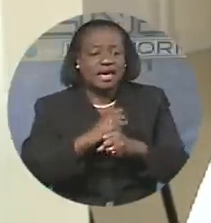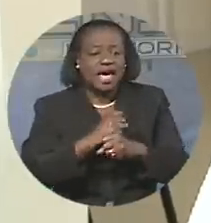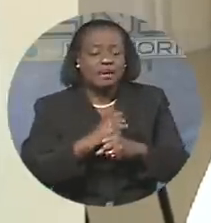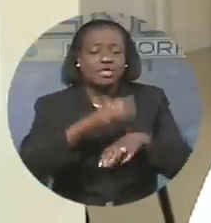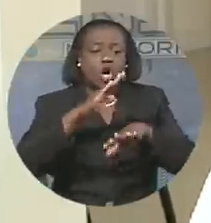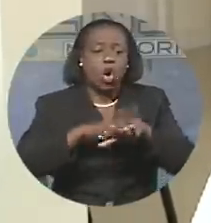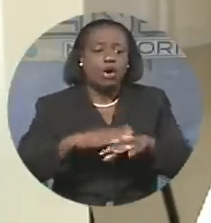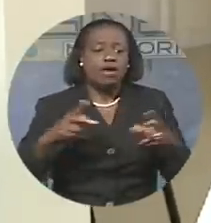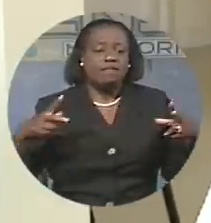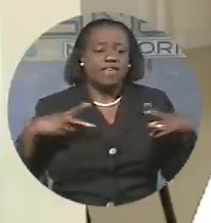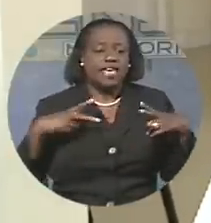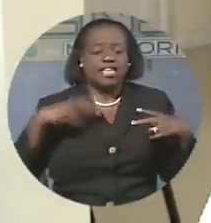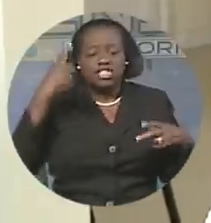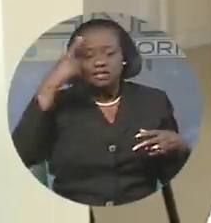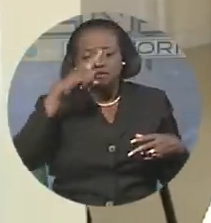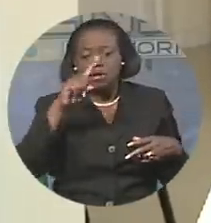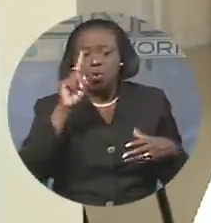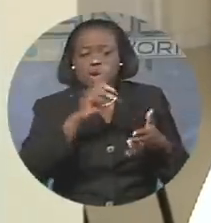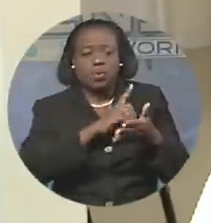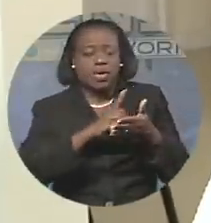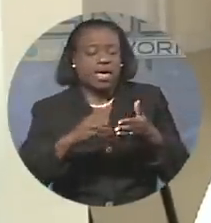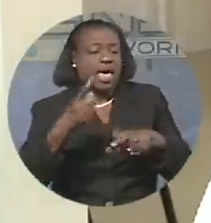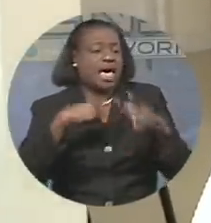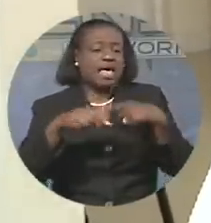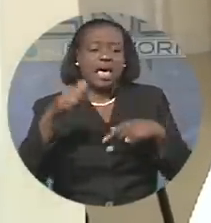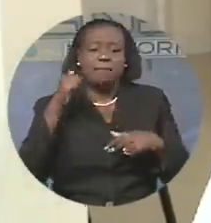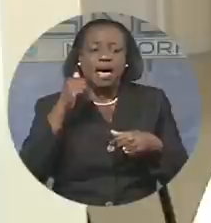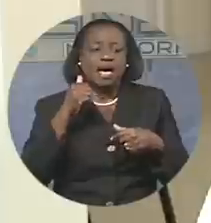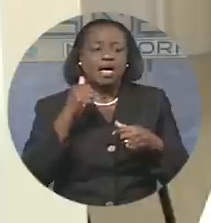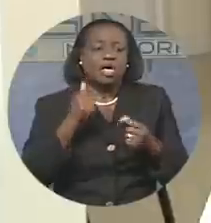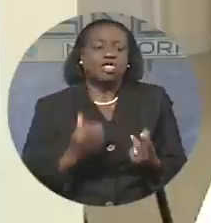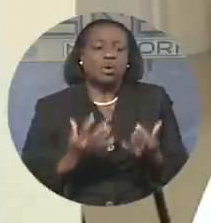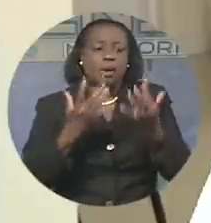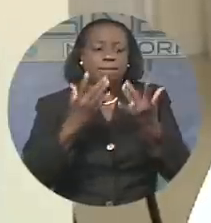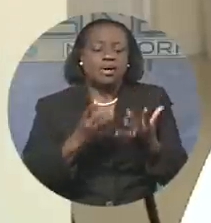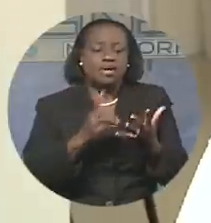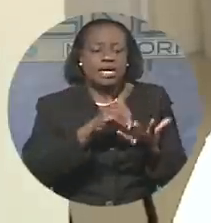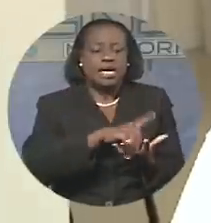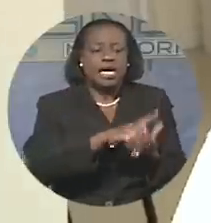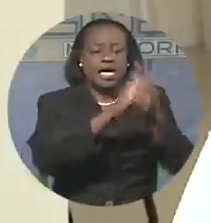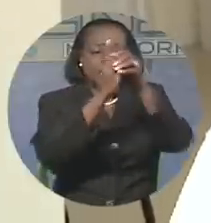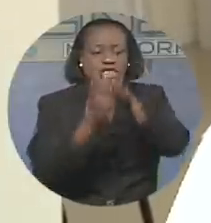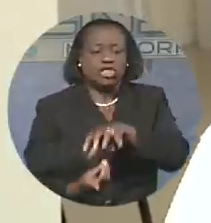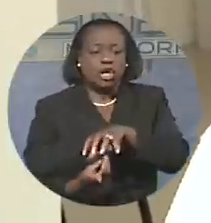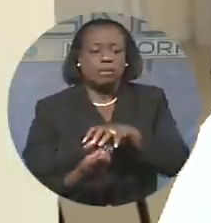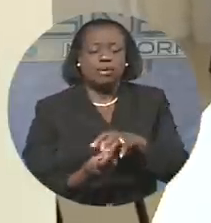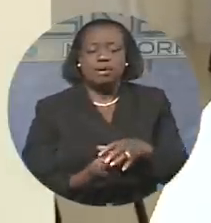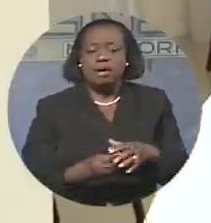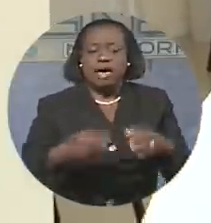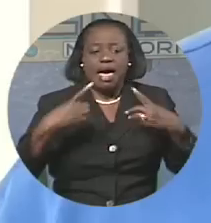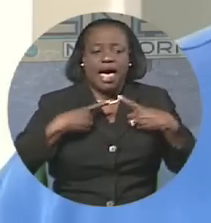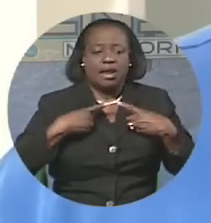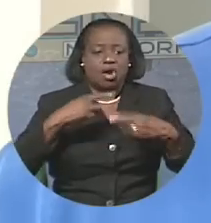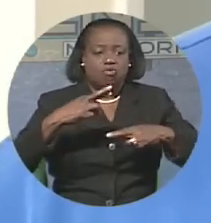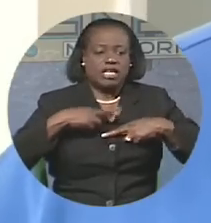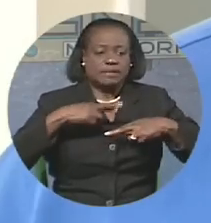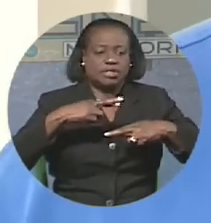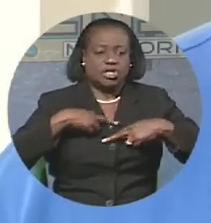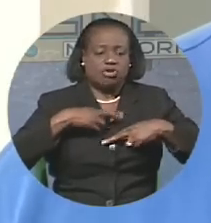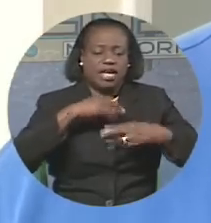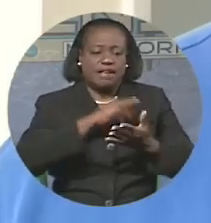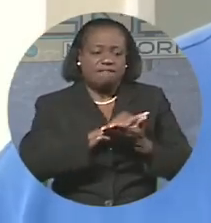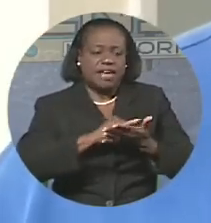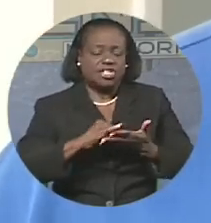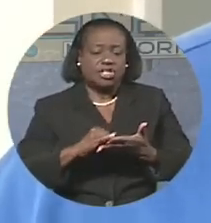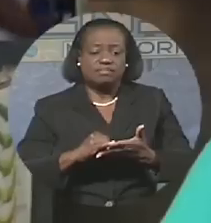same time to a burning dump, ended up with bronchitis and an upper respiratory infection. I just don't know. I